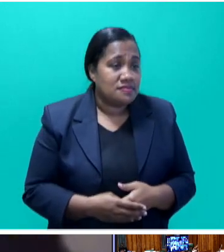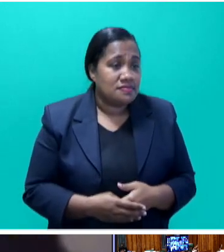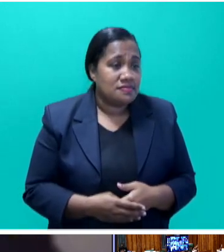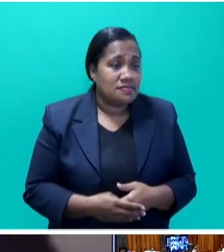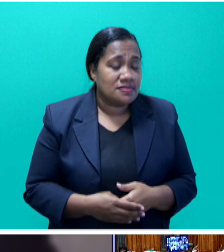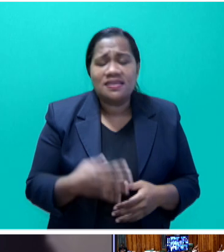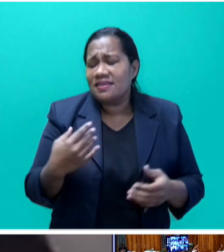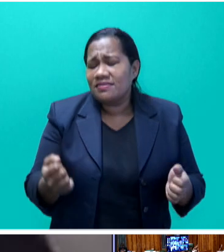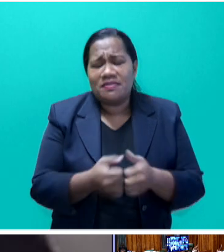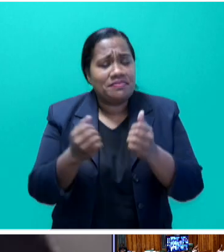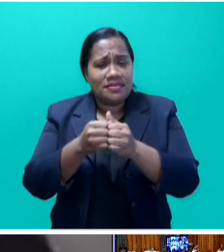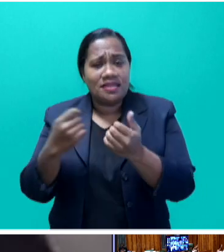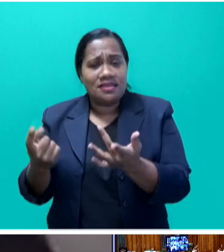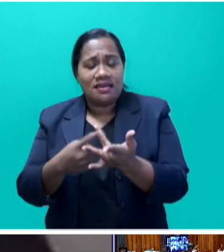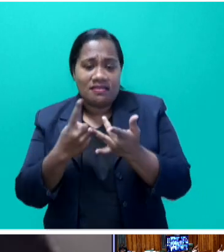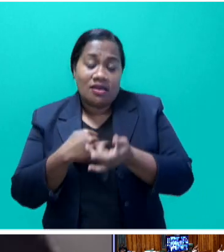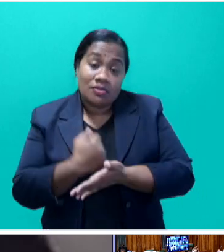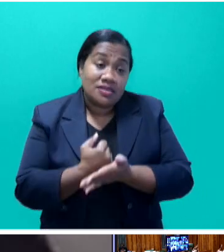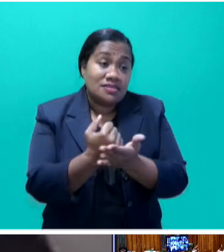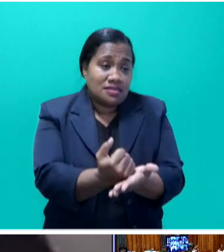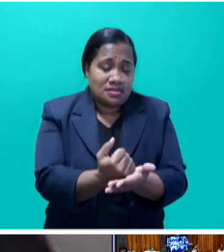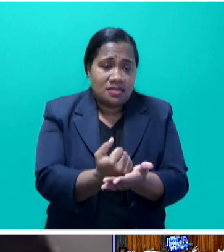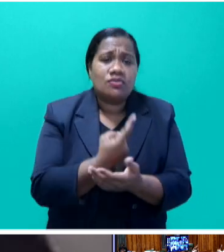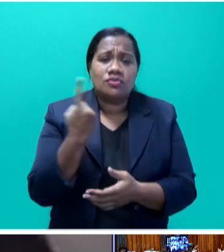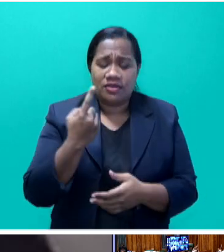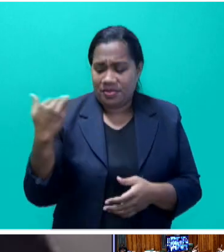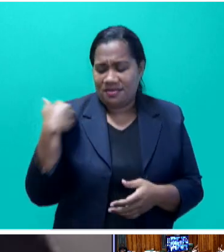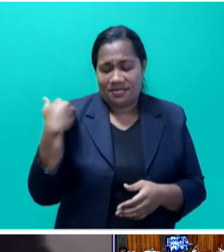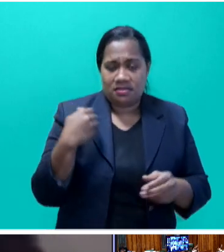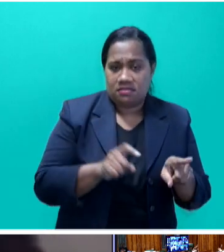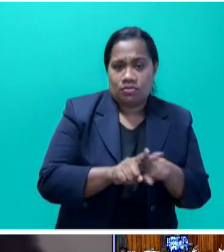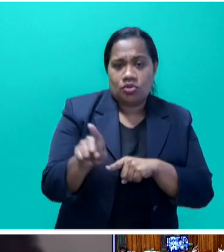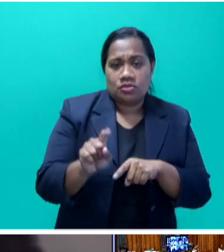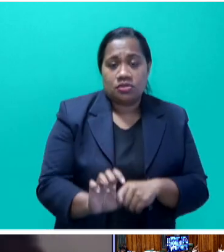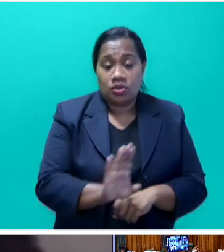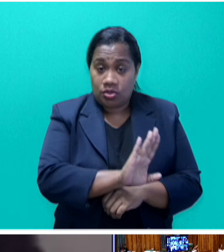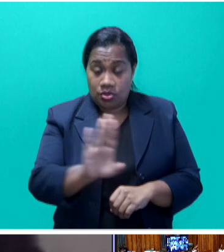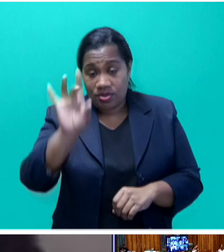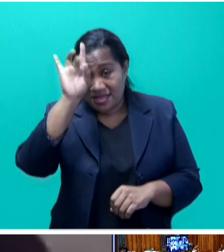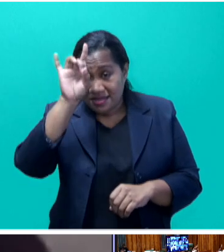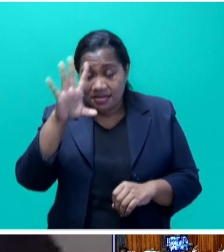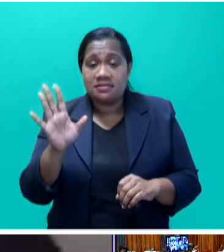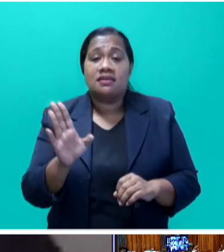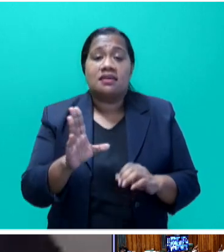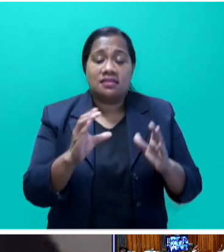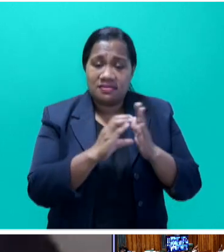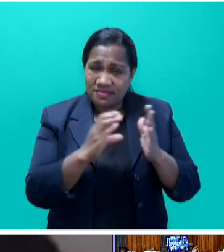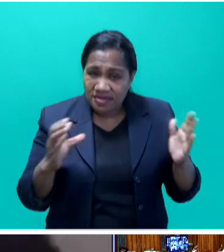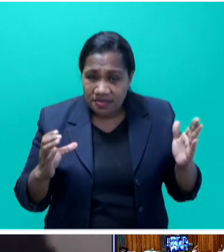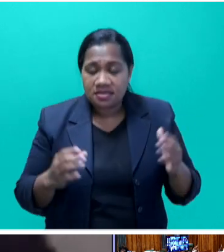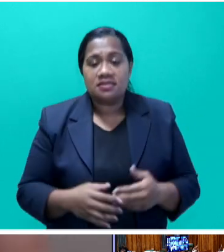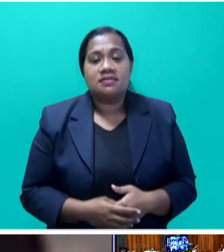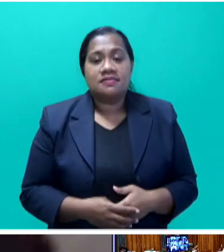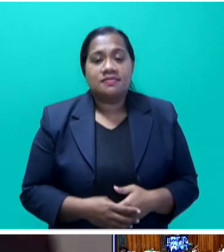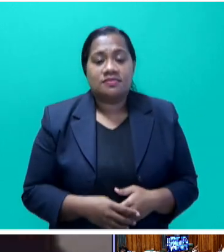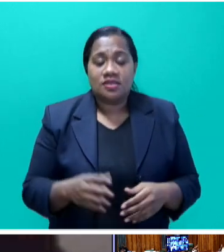other initiatives are assisting those that have been affected the most. Your taxis, minibuses, and carrier operators. Shipping